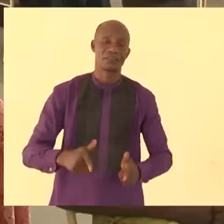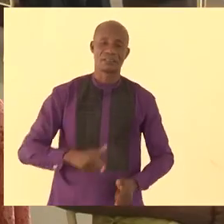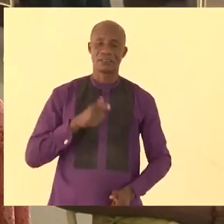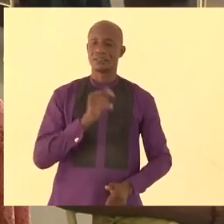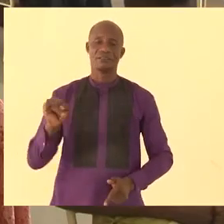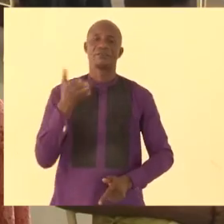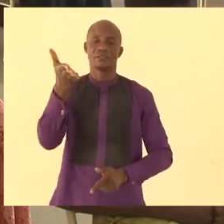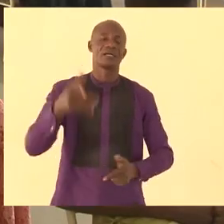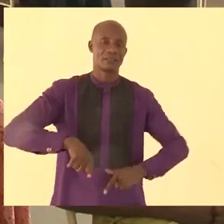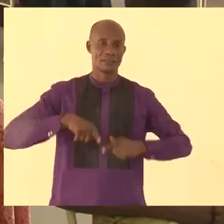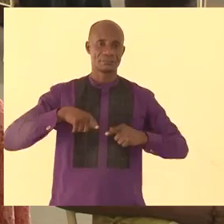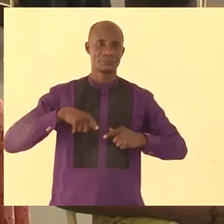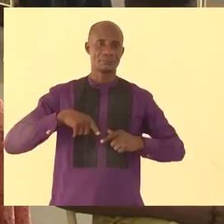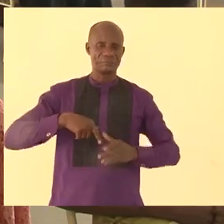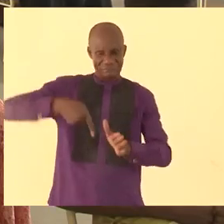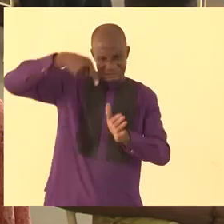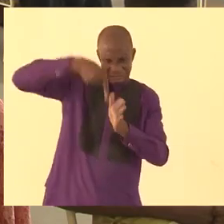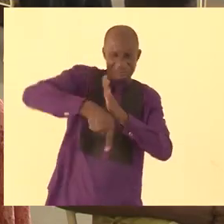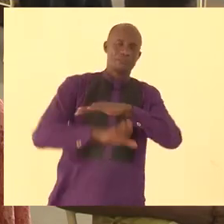lives. That